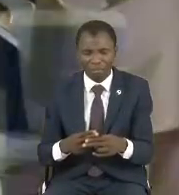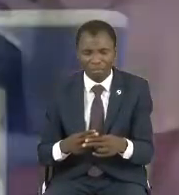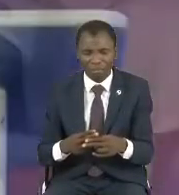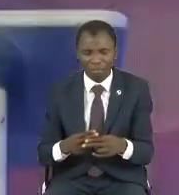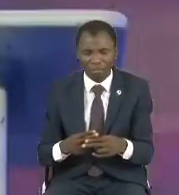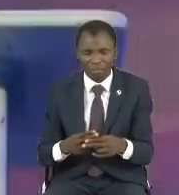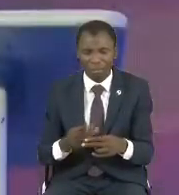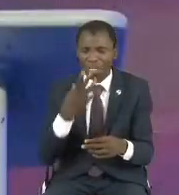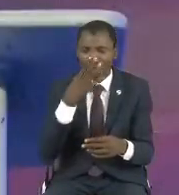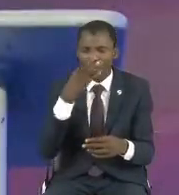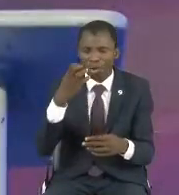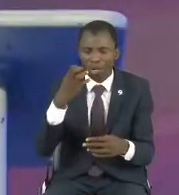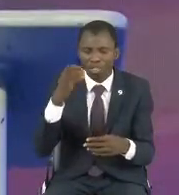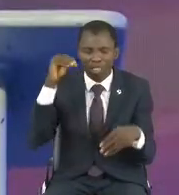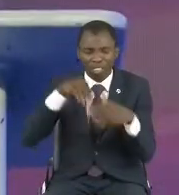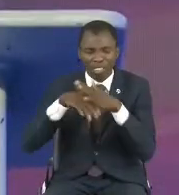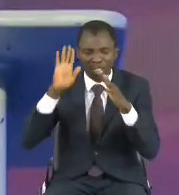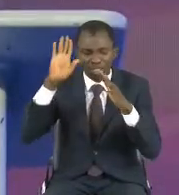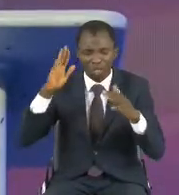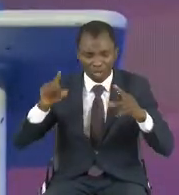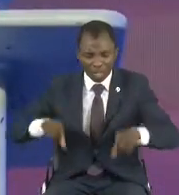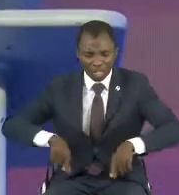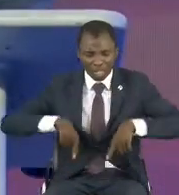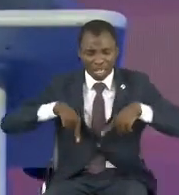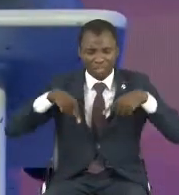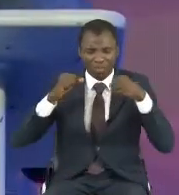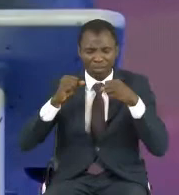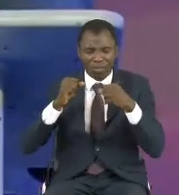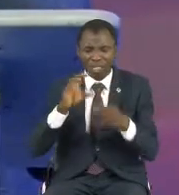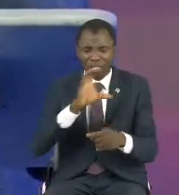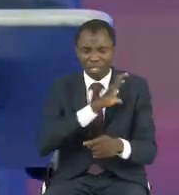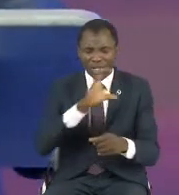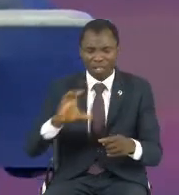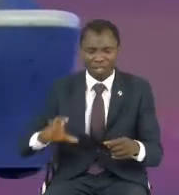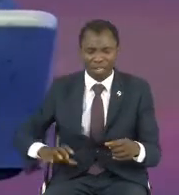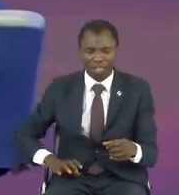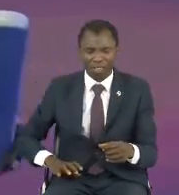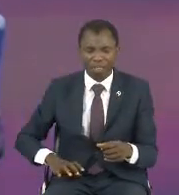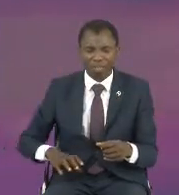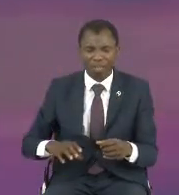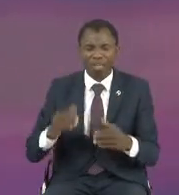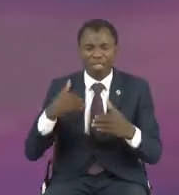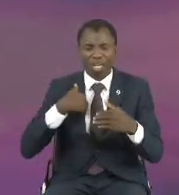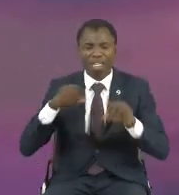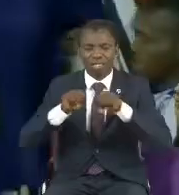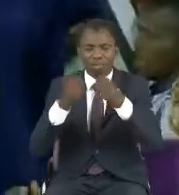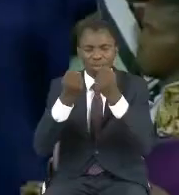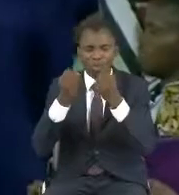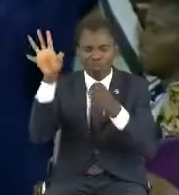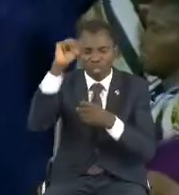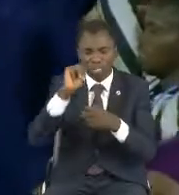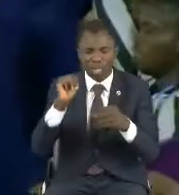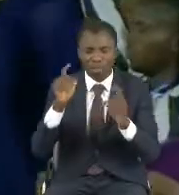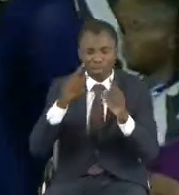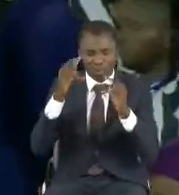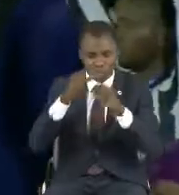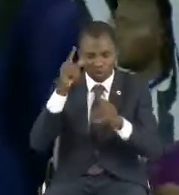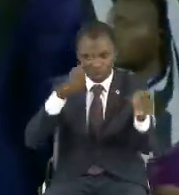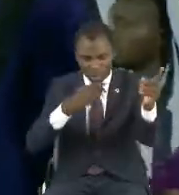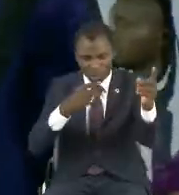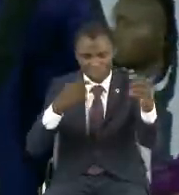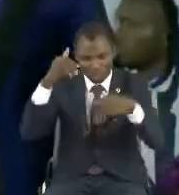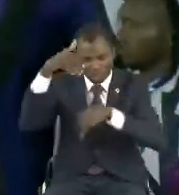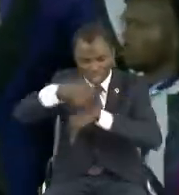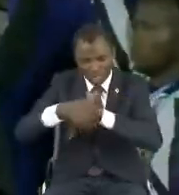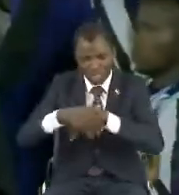Curse in your life, Christ has broken the yoke. He has taken